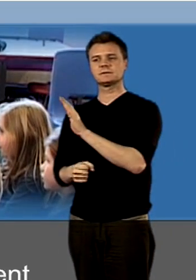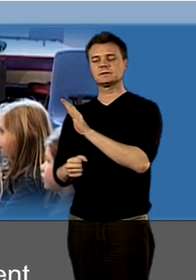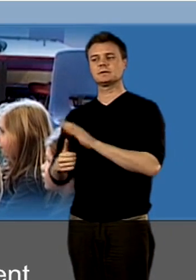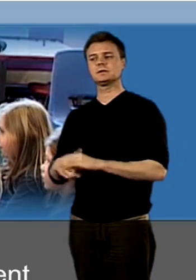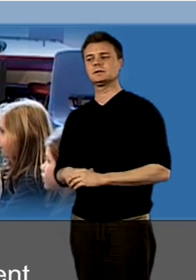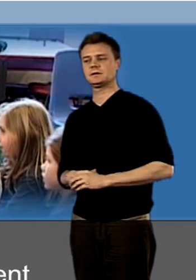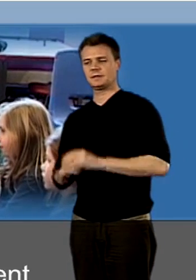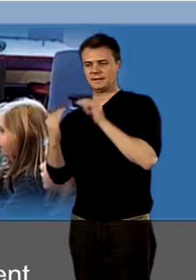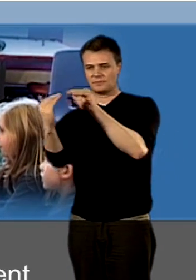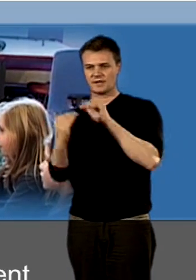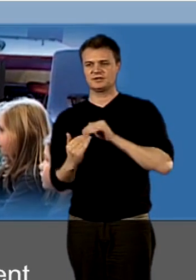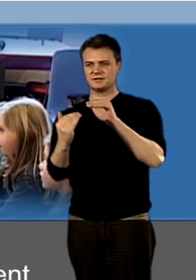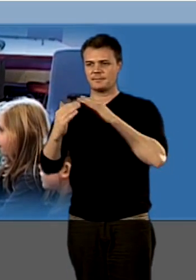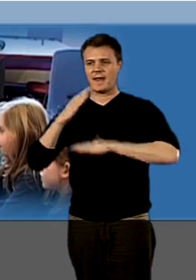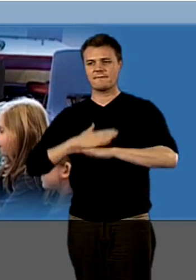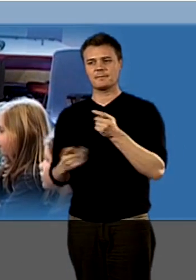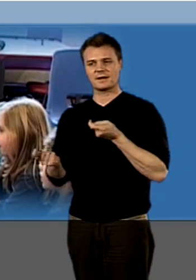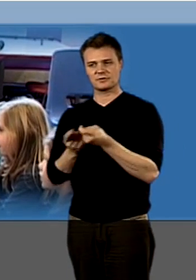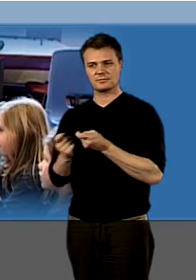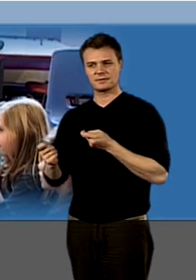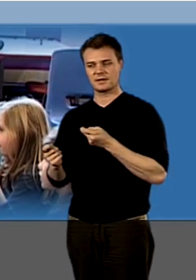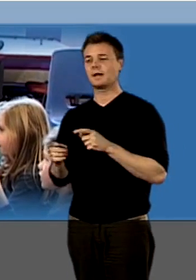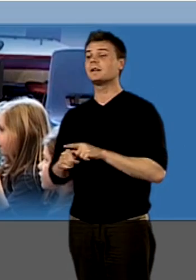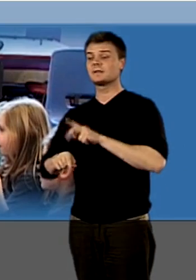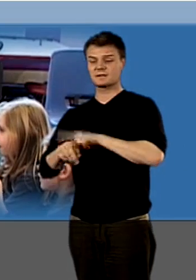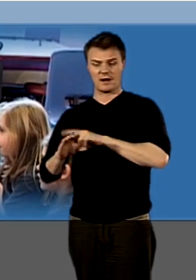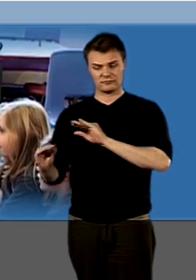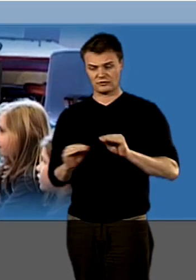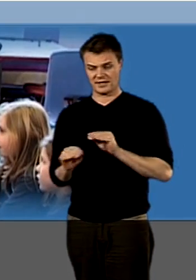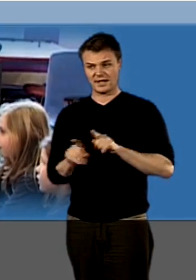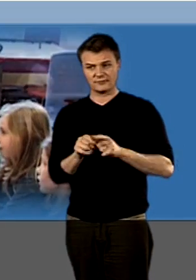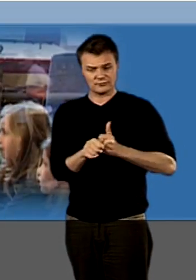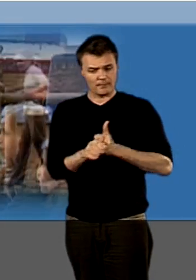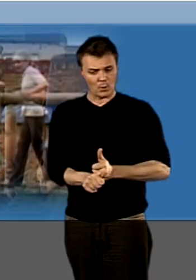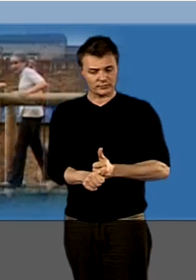differentiated behaviour management, and staff training and support.